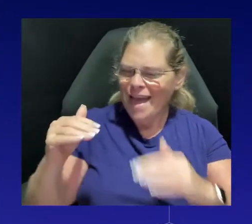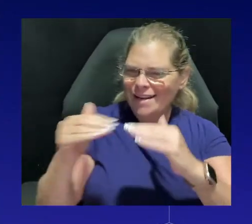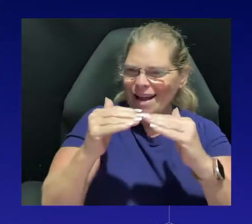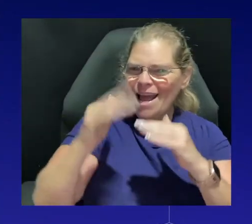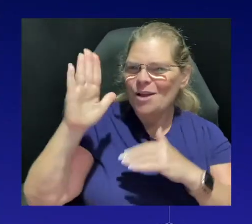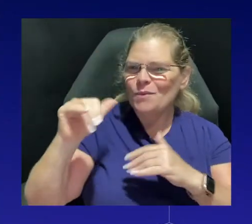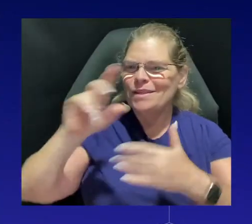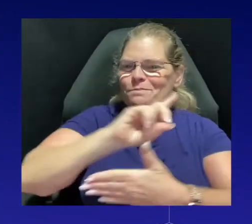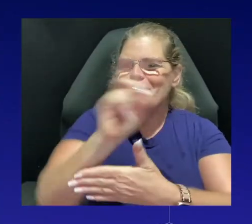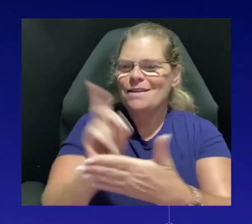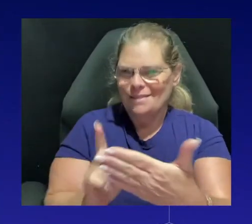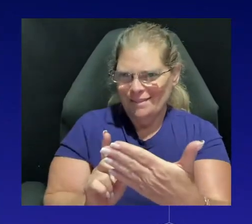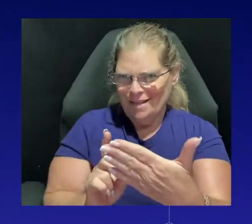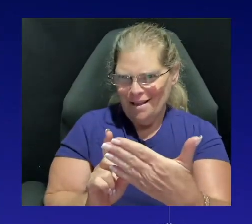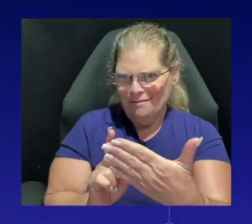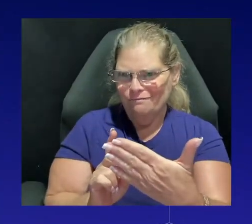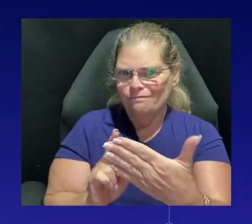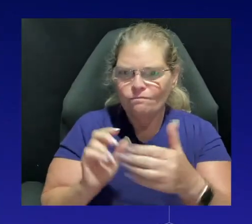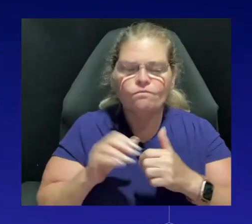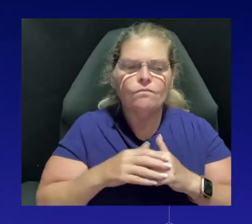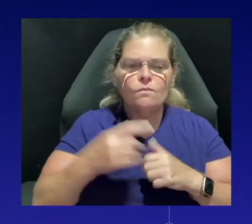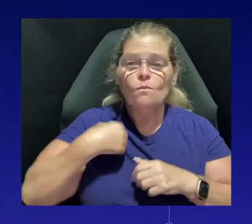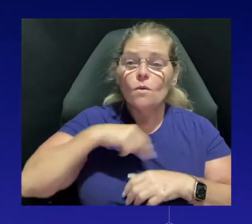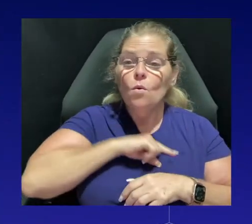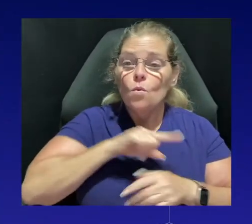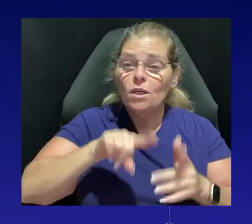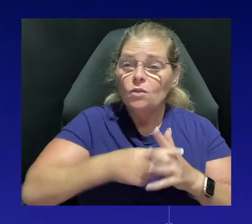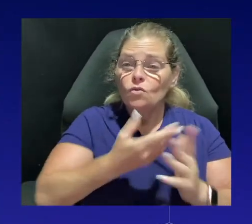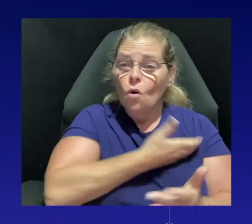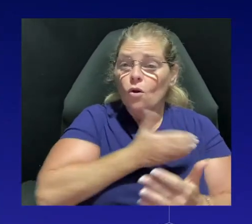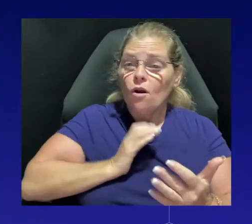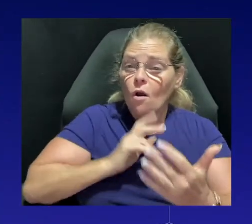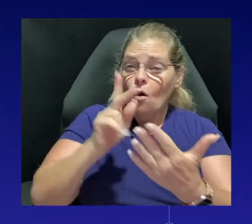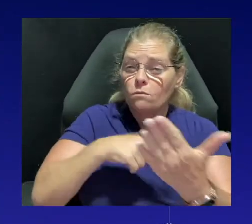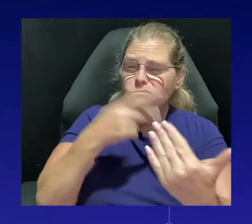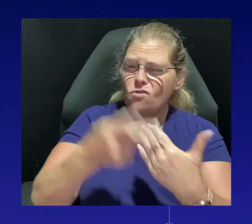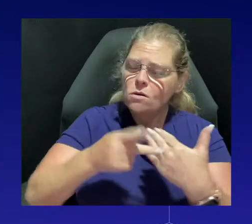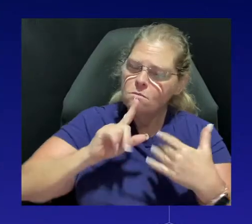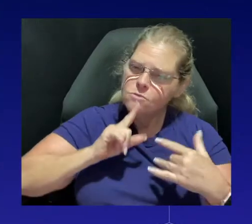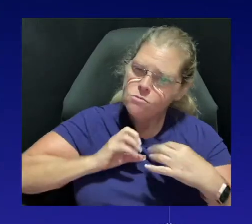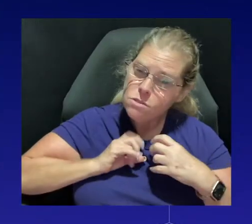So when we initiated our programs to tackle